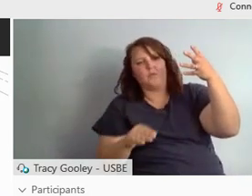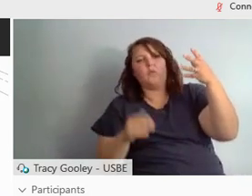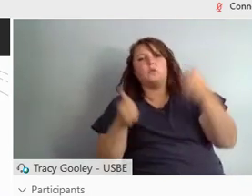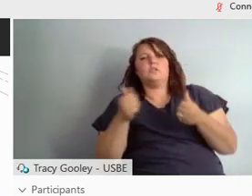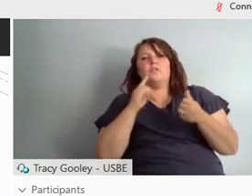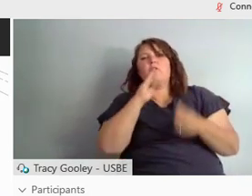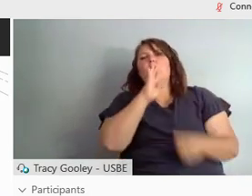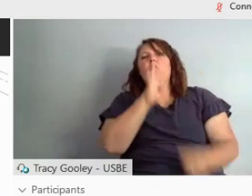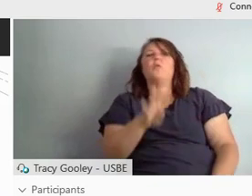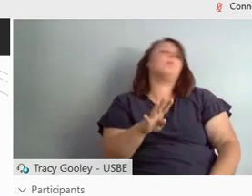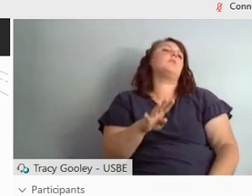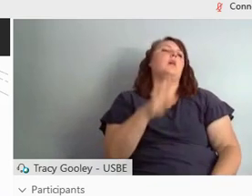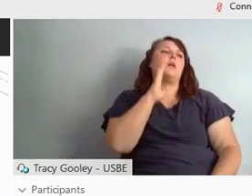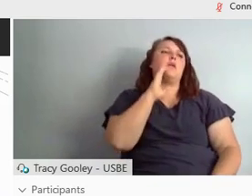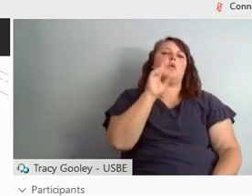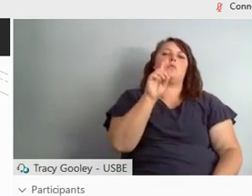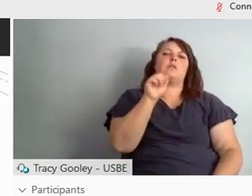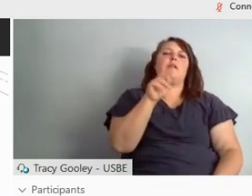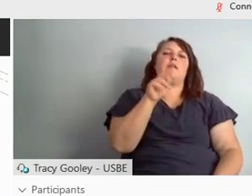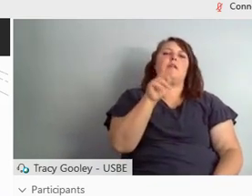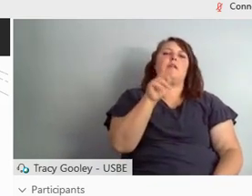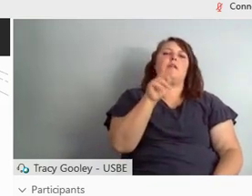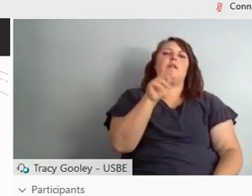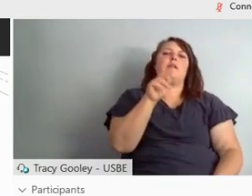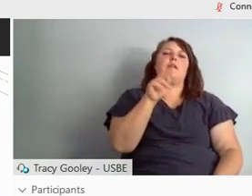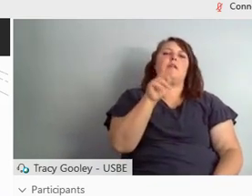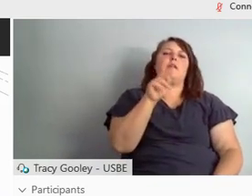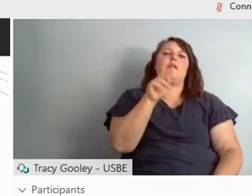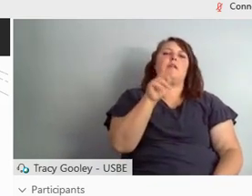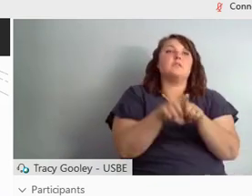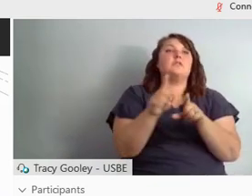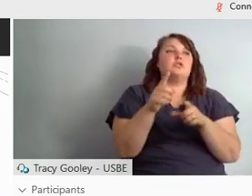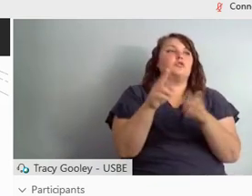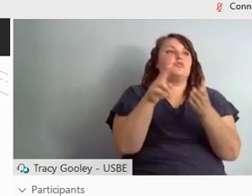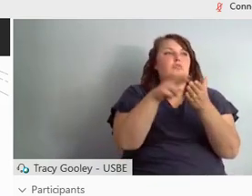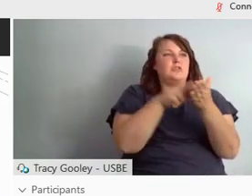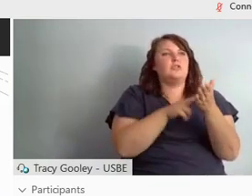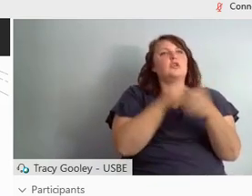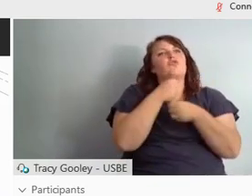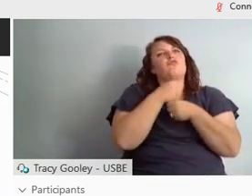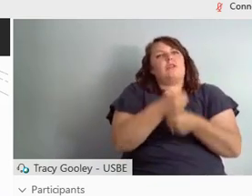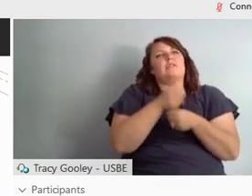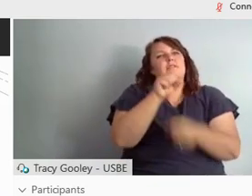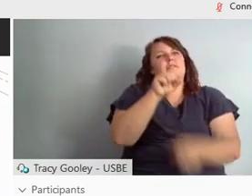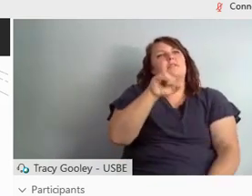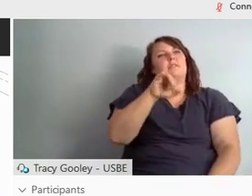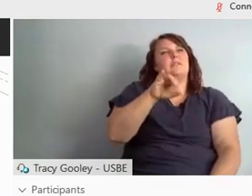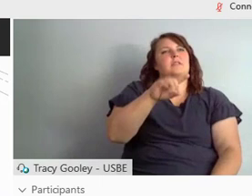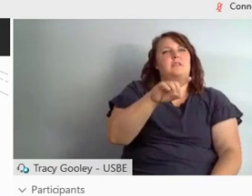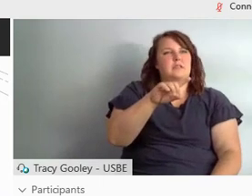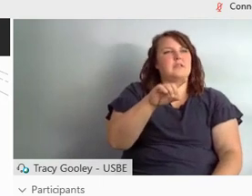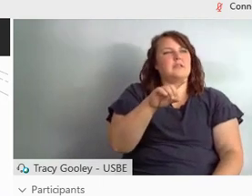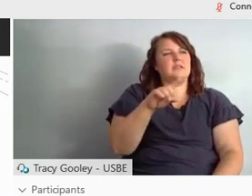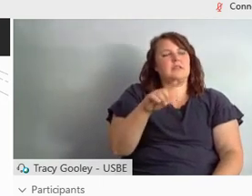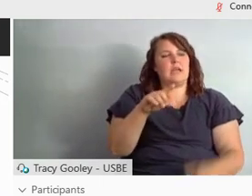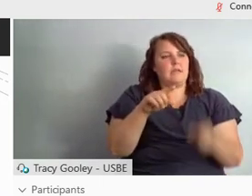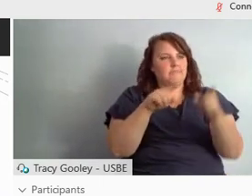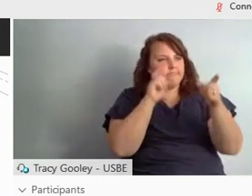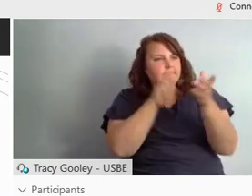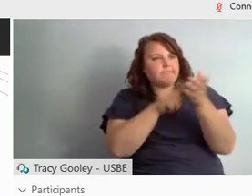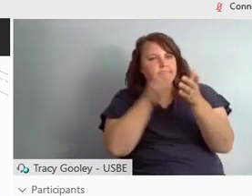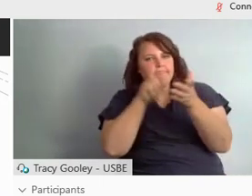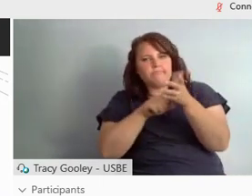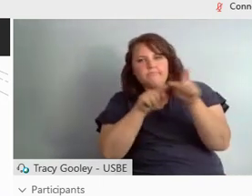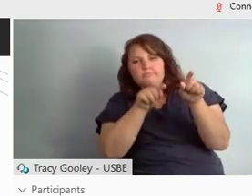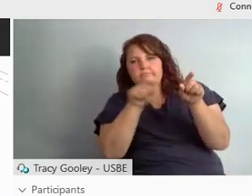as I know for David specifically, that as you guys register them, you're creating those SSIDs. So you would just need to go through your class list and identify those students that